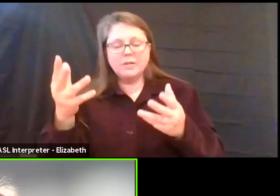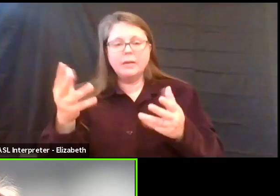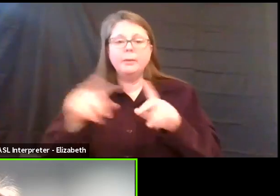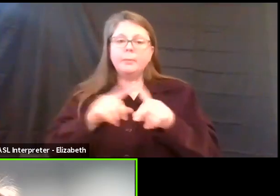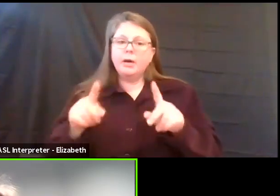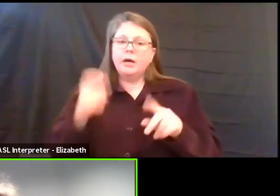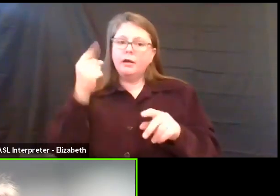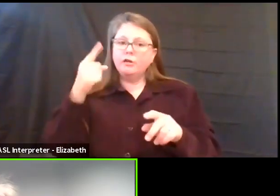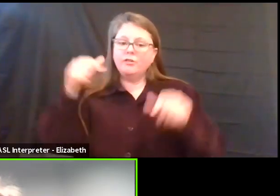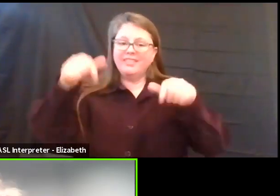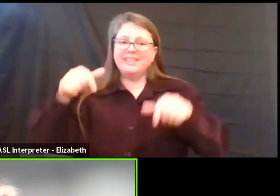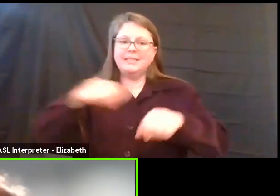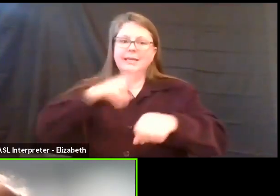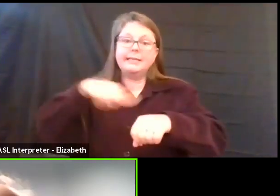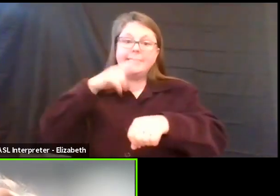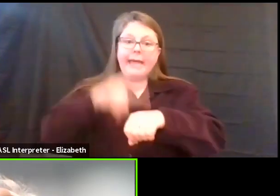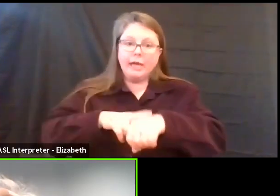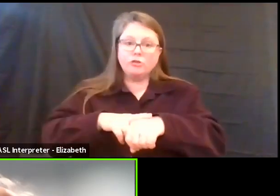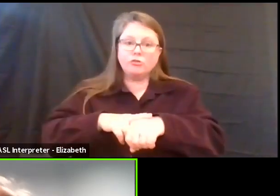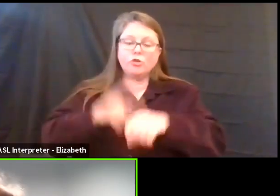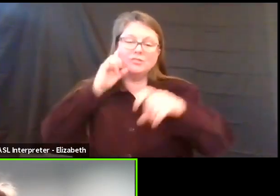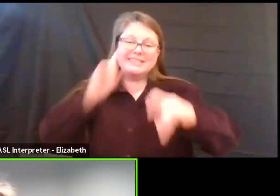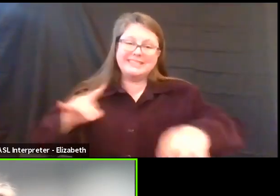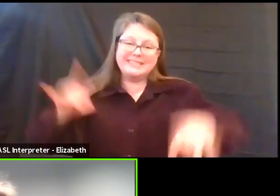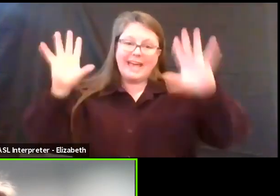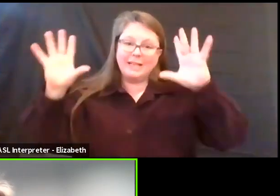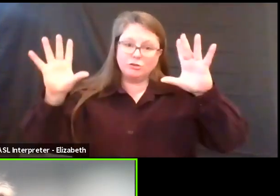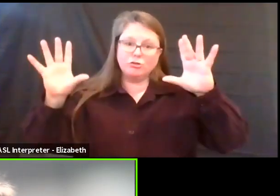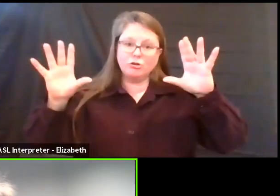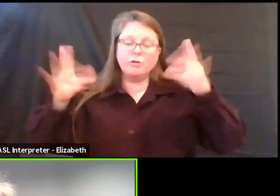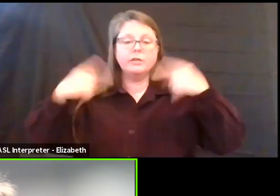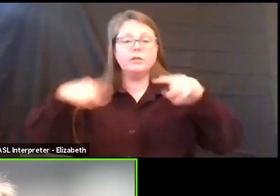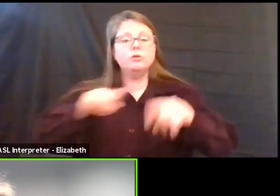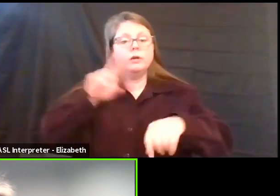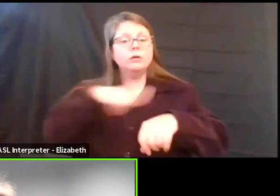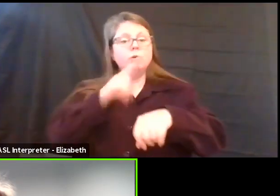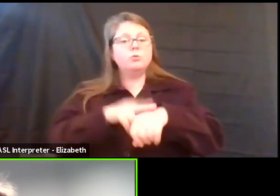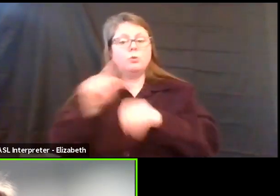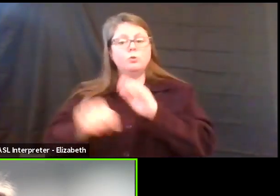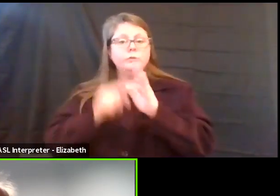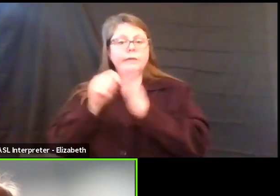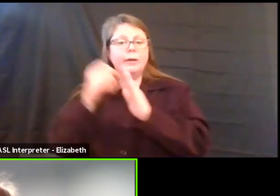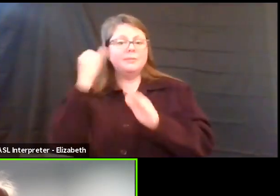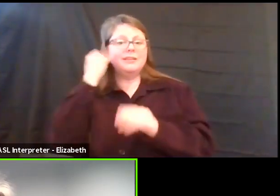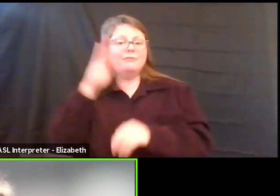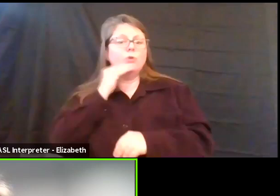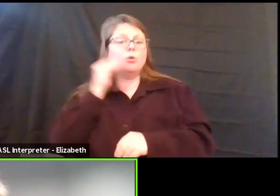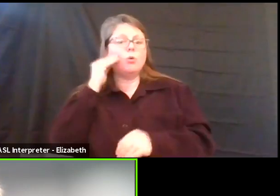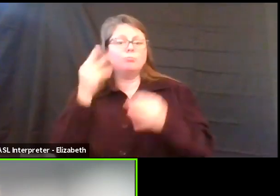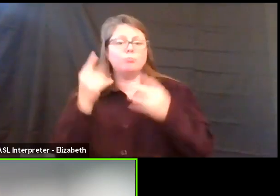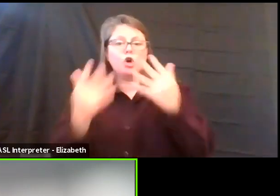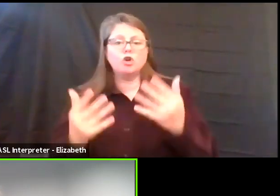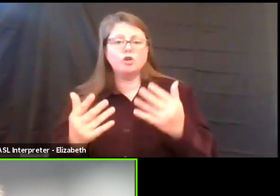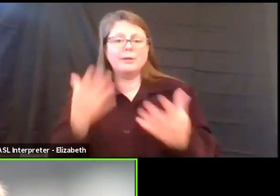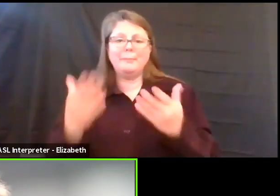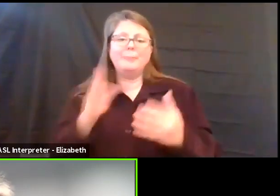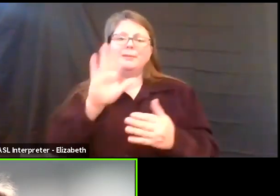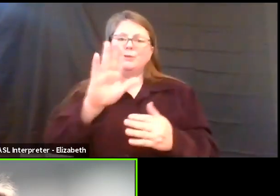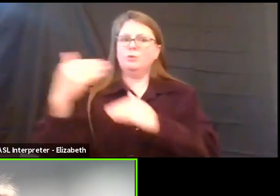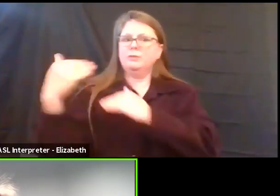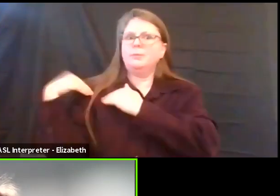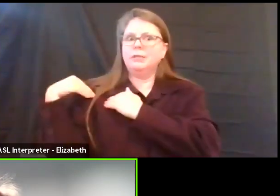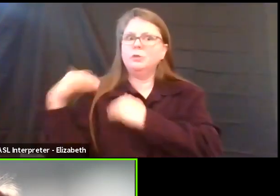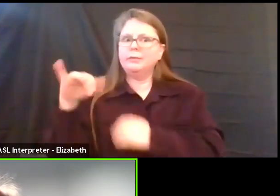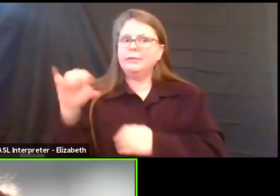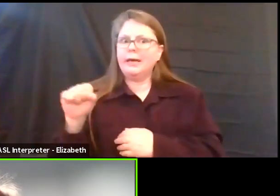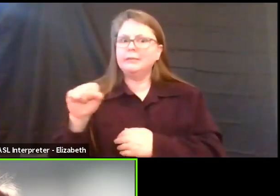your home burned and it was your fault, or even if it wasn't your fault, yes, you would be responsible, and your rental agreement probably has some heavy-handed language